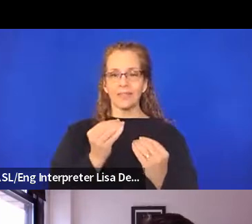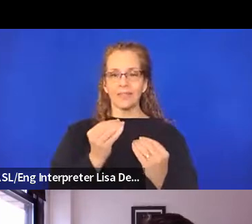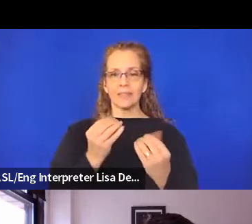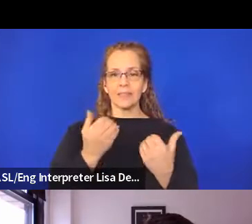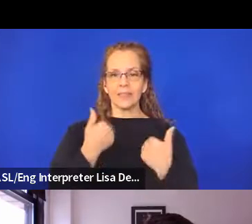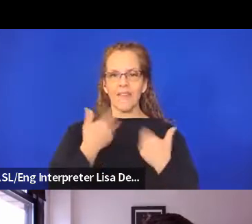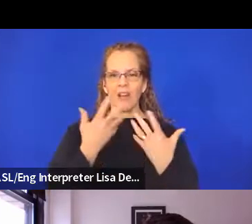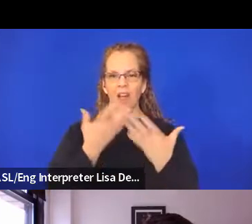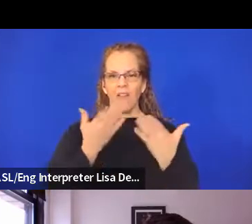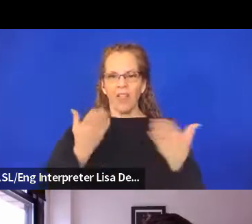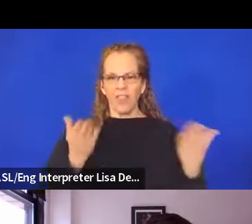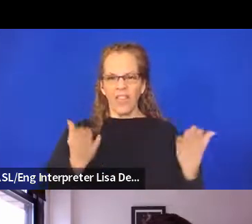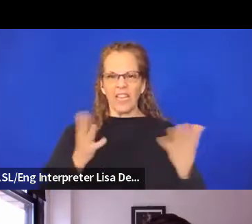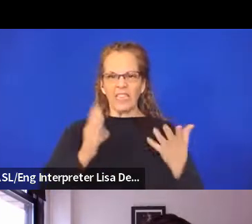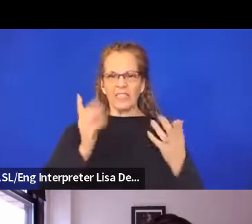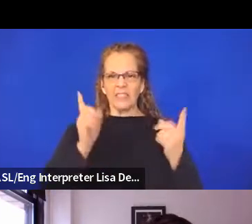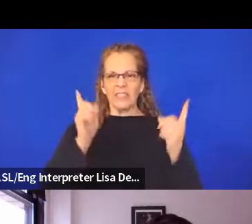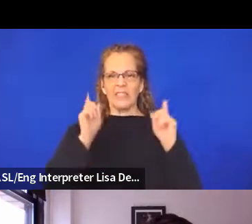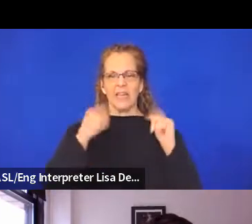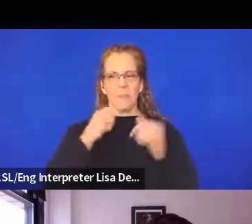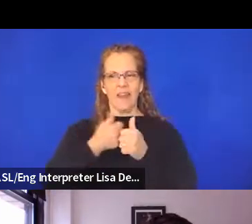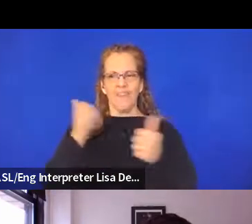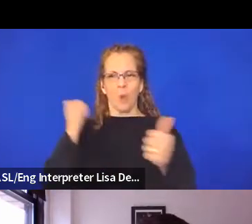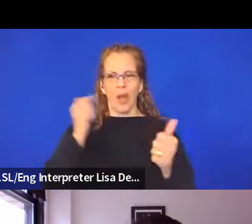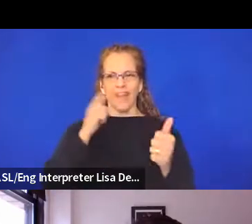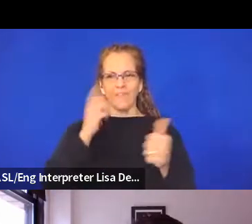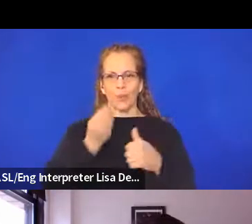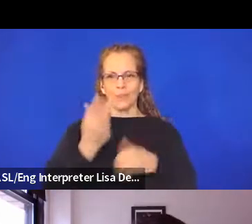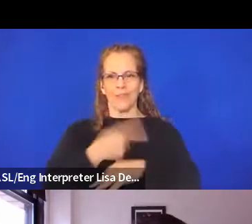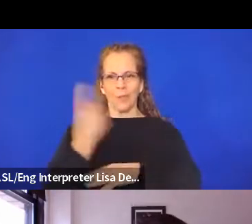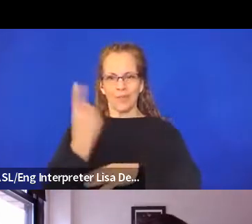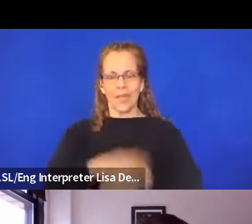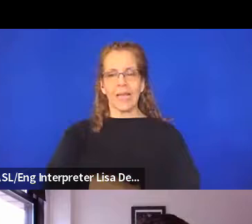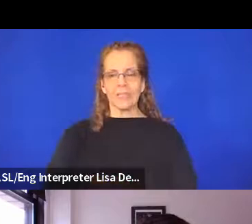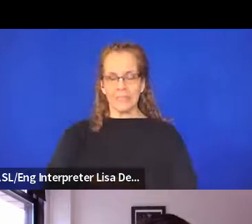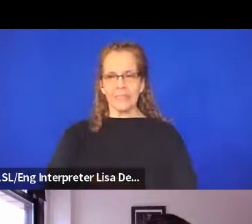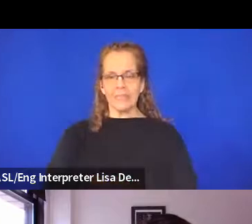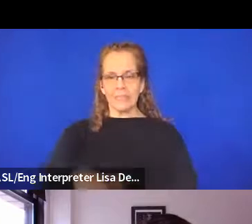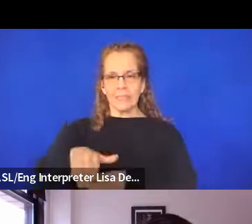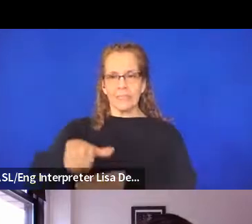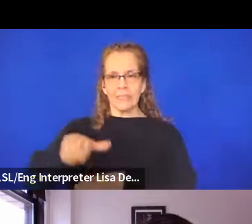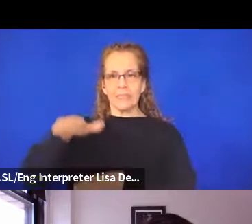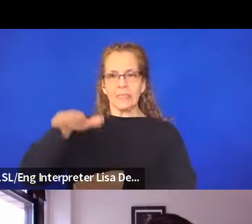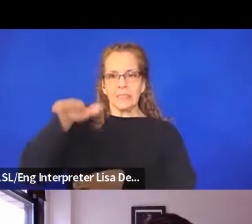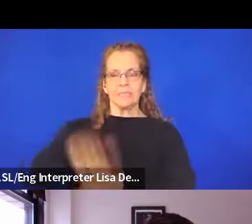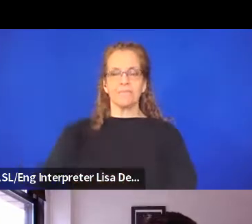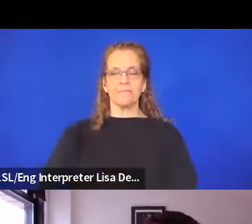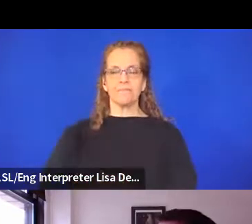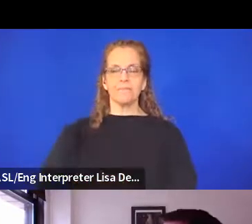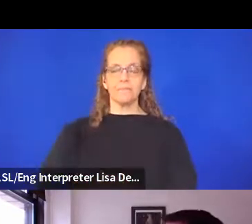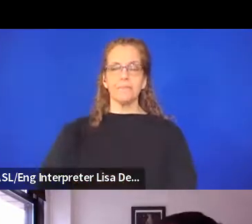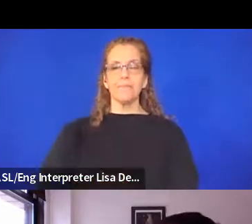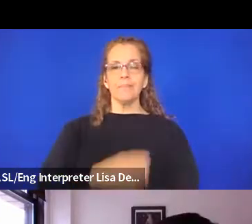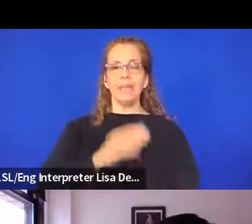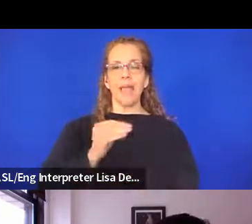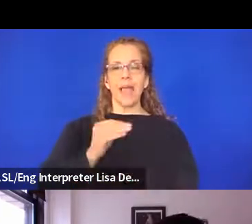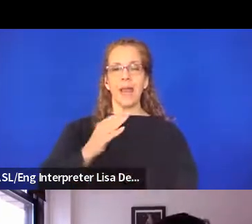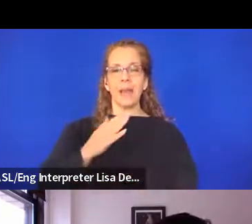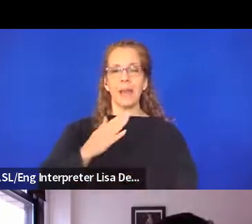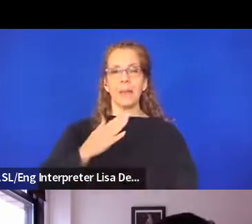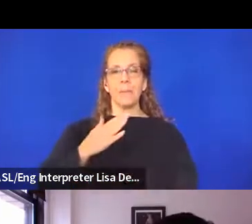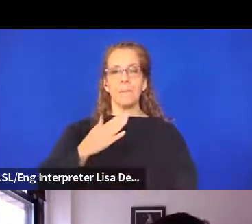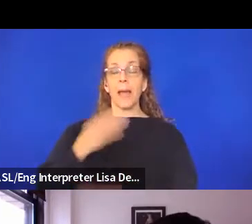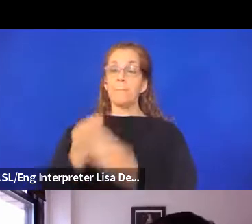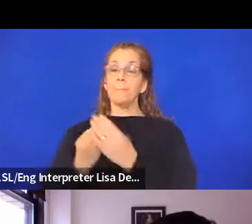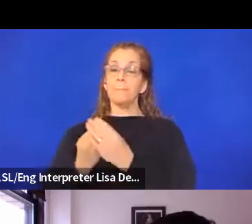clutter, inbox things that I've been avoiding for several days, and my